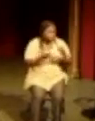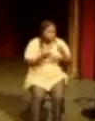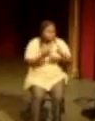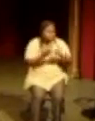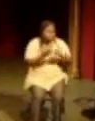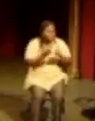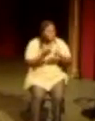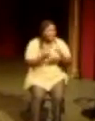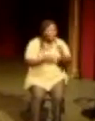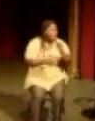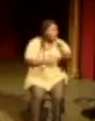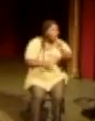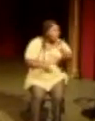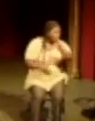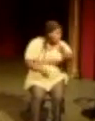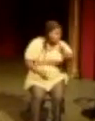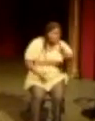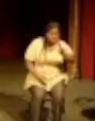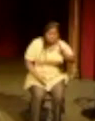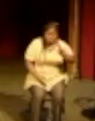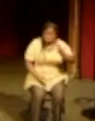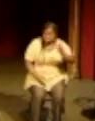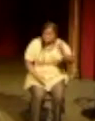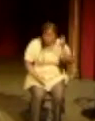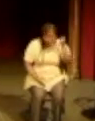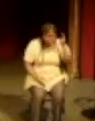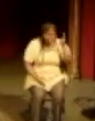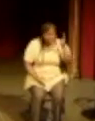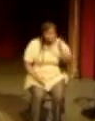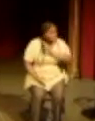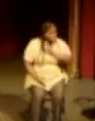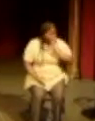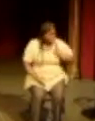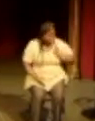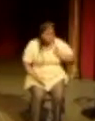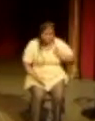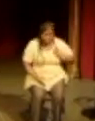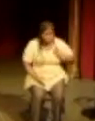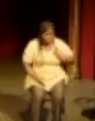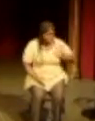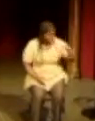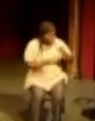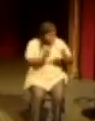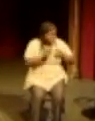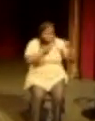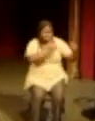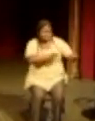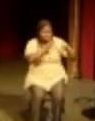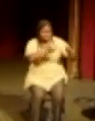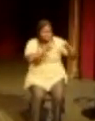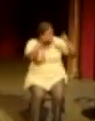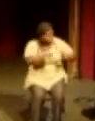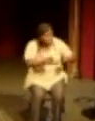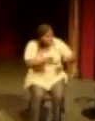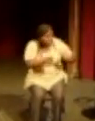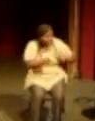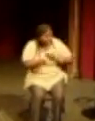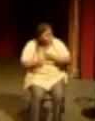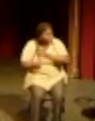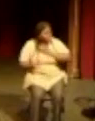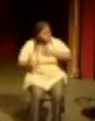really struggle right now to get along and make good decisions. Our board does not have that issue. They are